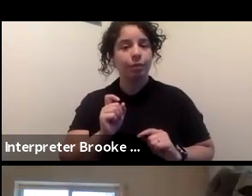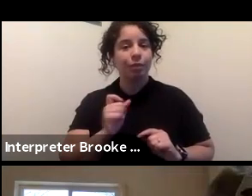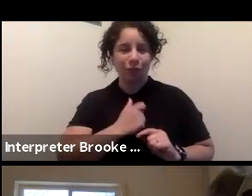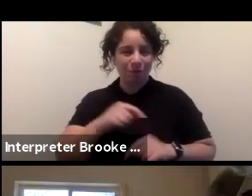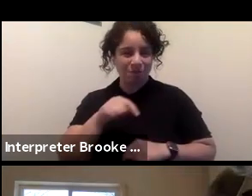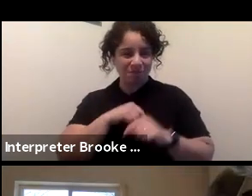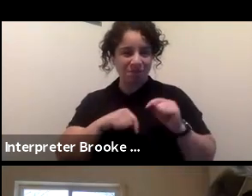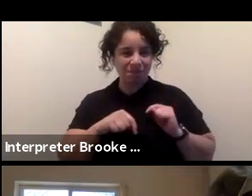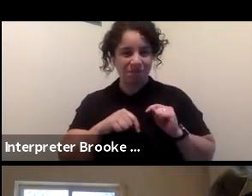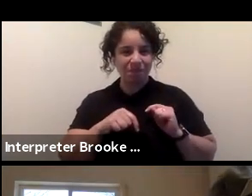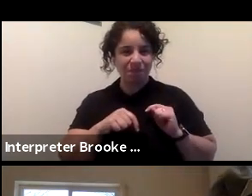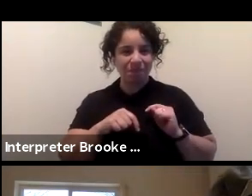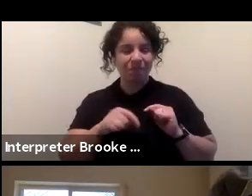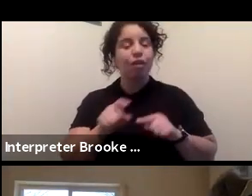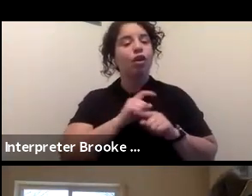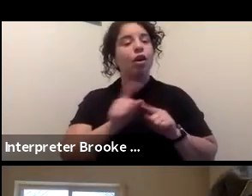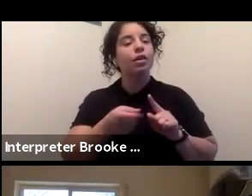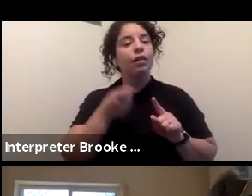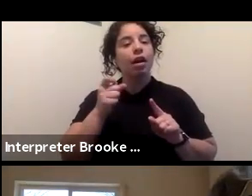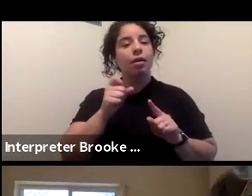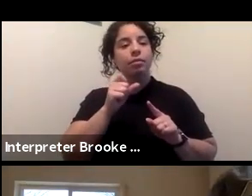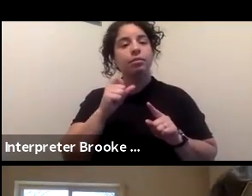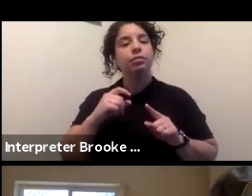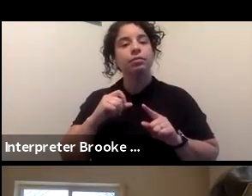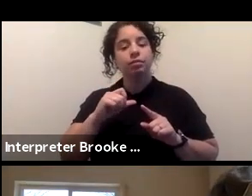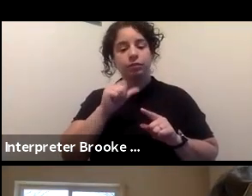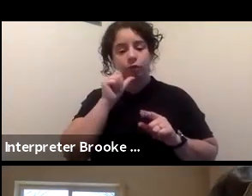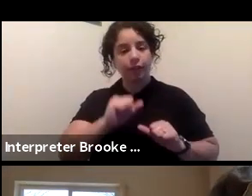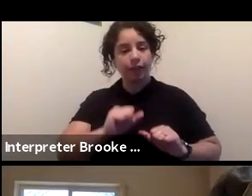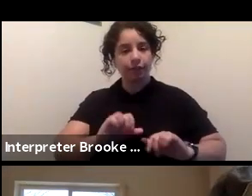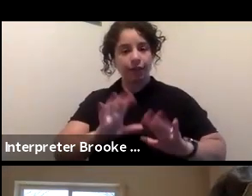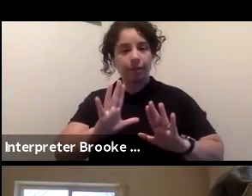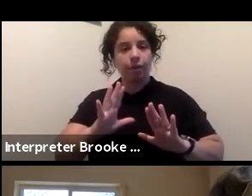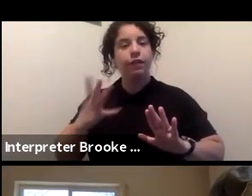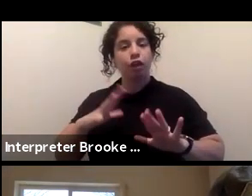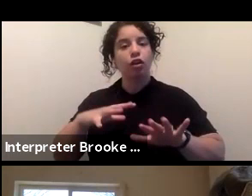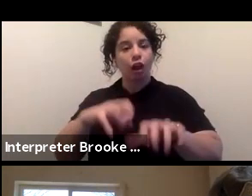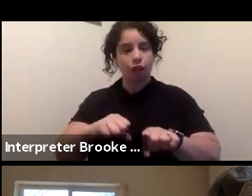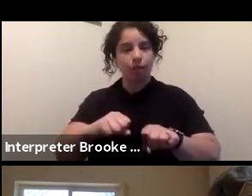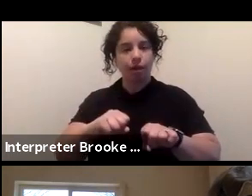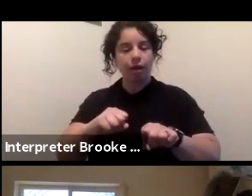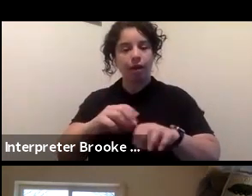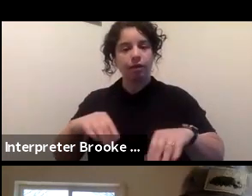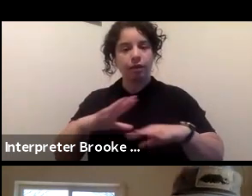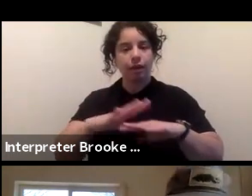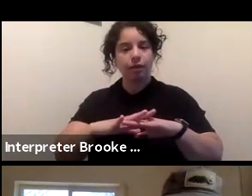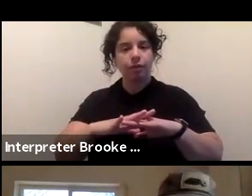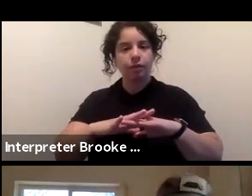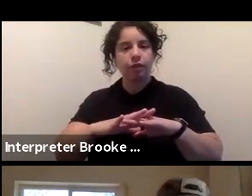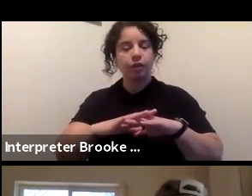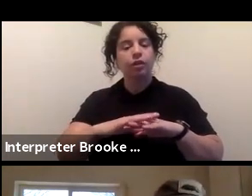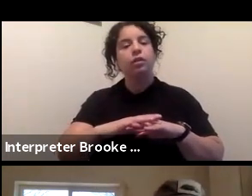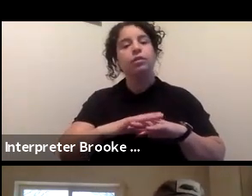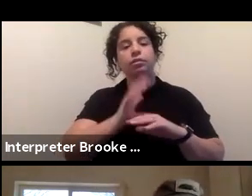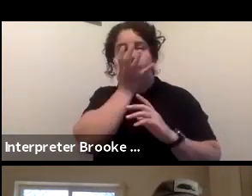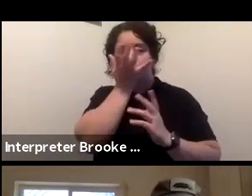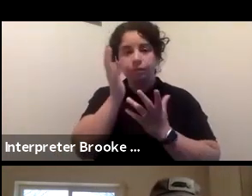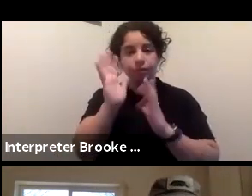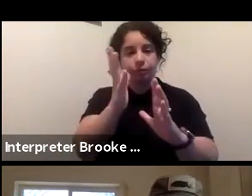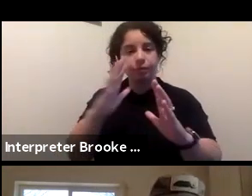I'm calling in from the unceded and occupied territories of the Squamish, Musqueam, and Tsleil-Waututh